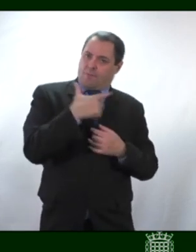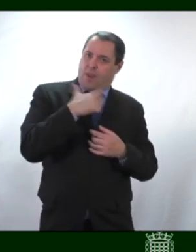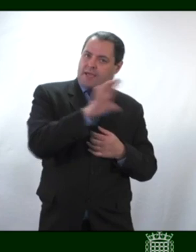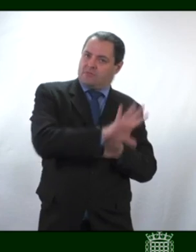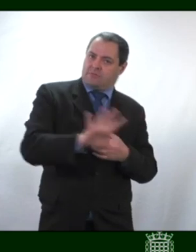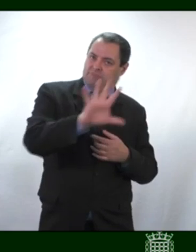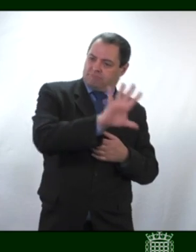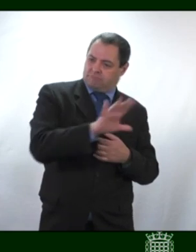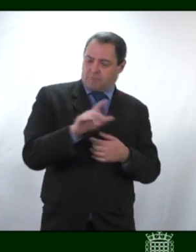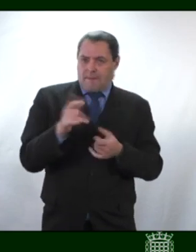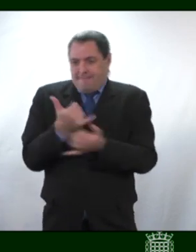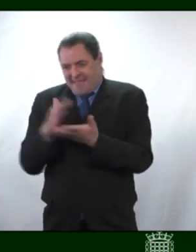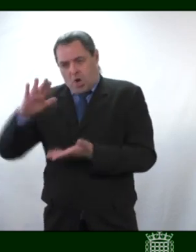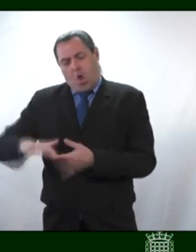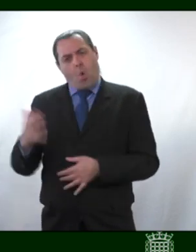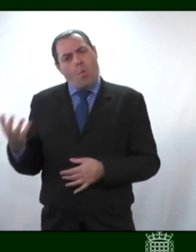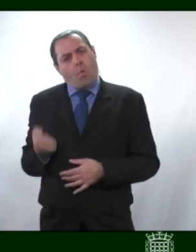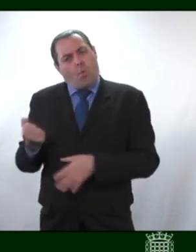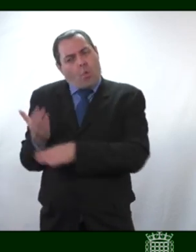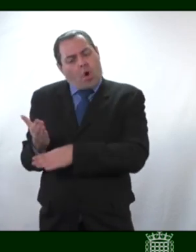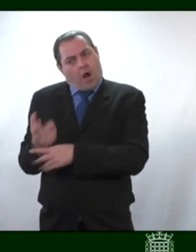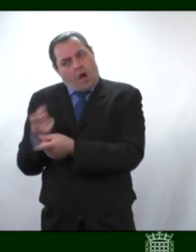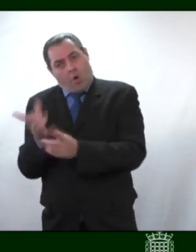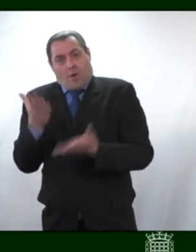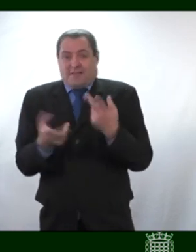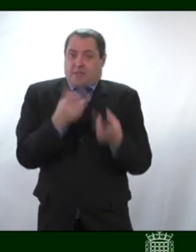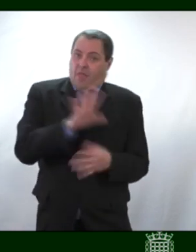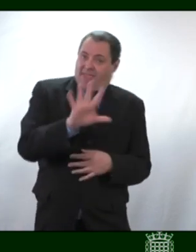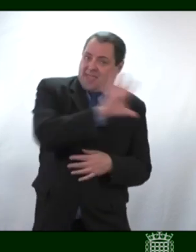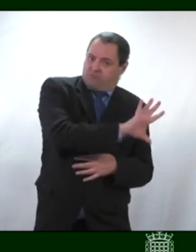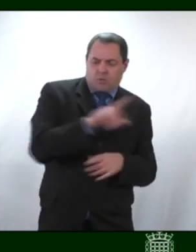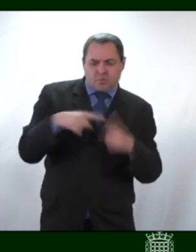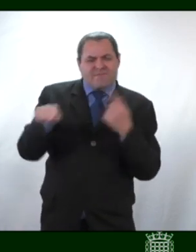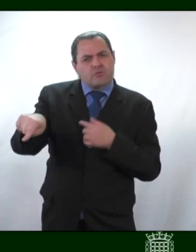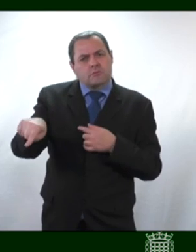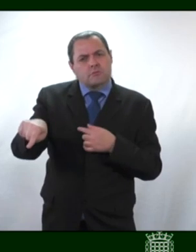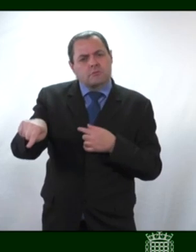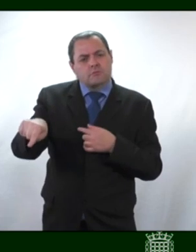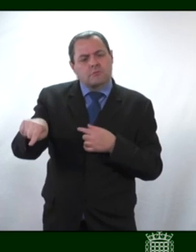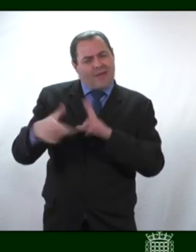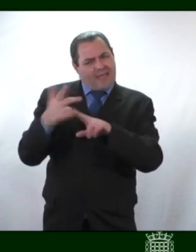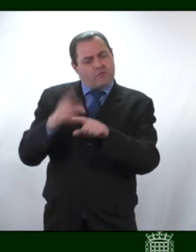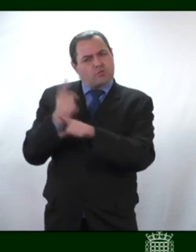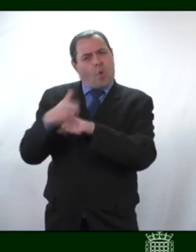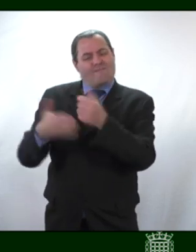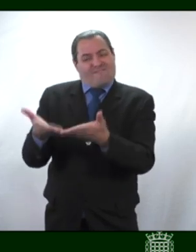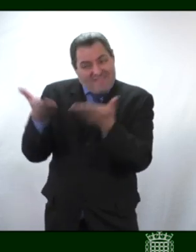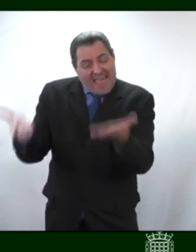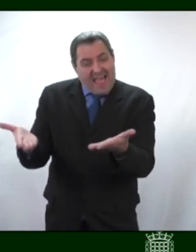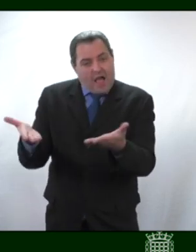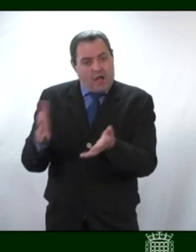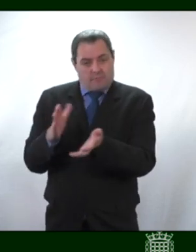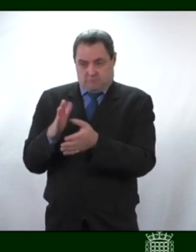many more low-paid workers. That's something he should know if he's talking about fairness. So businesses in Manchester will actually receive a